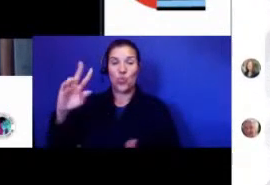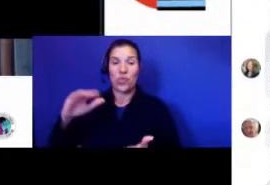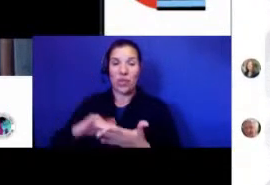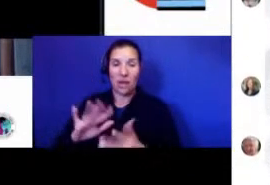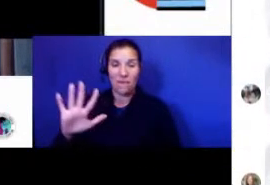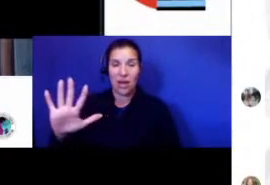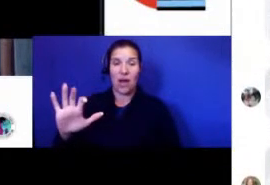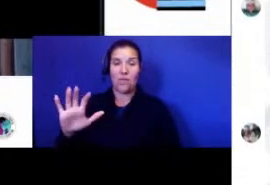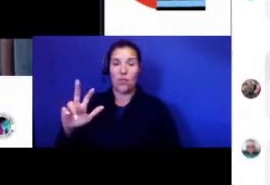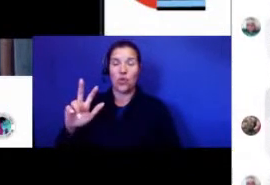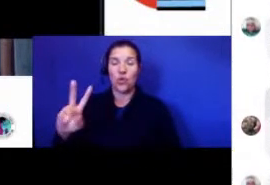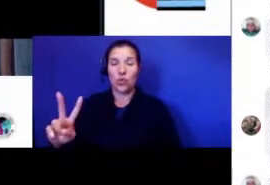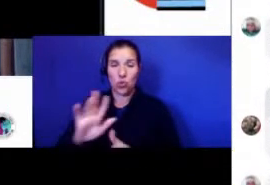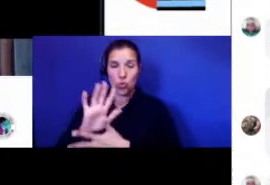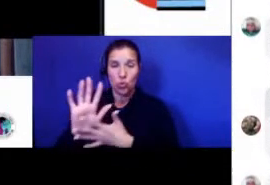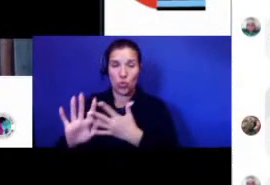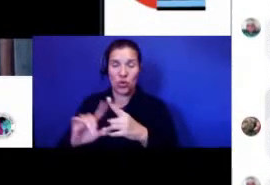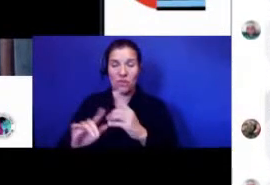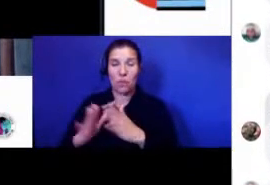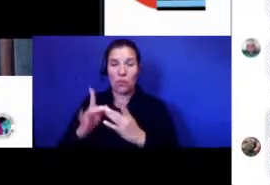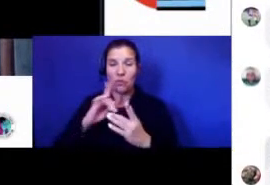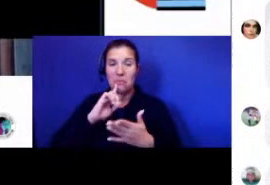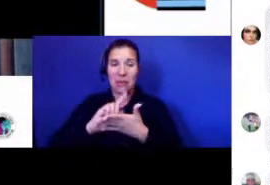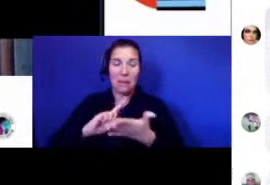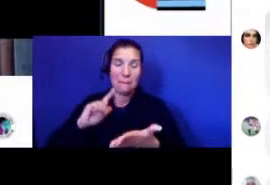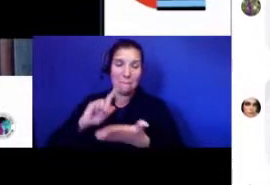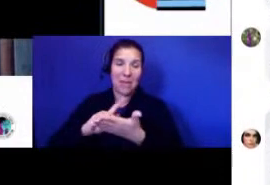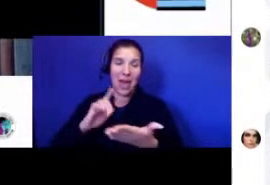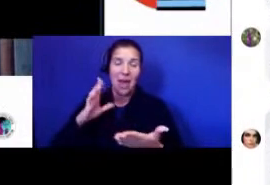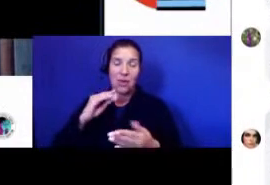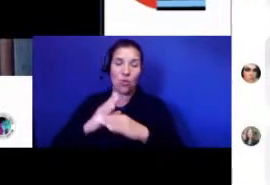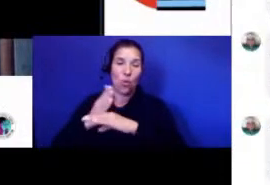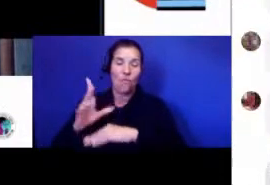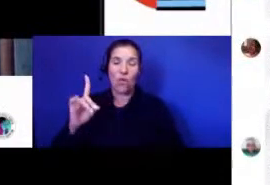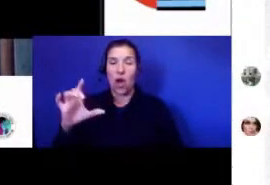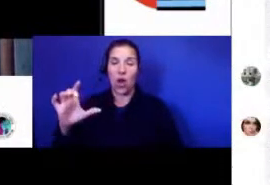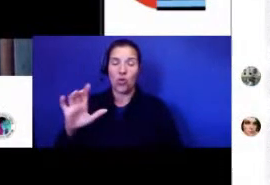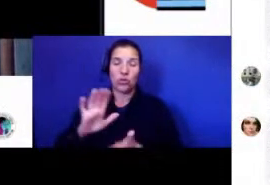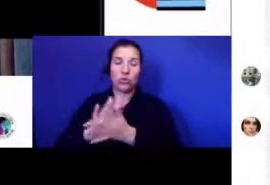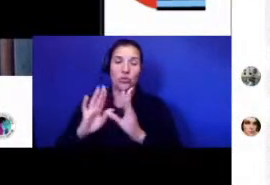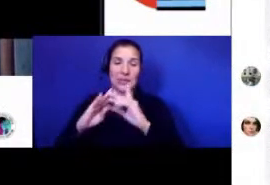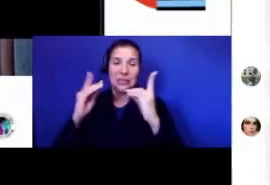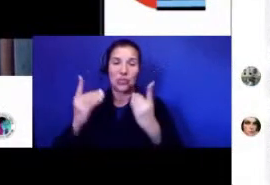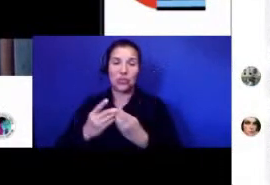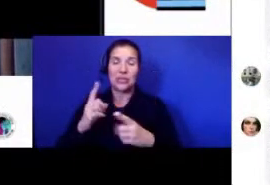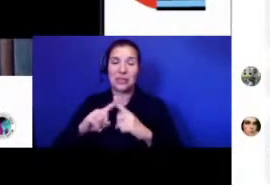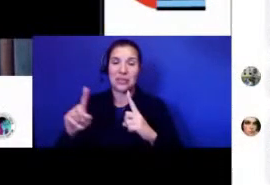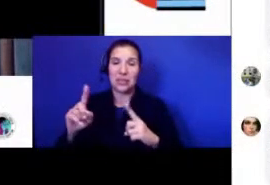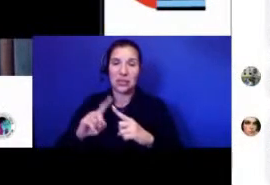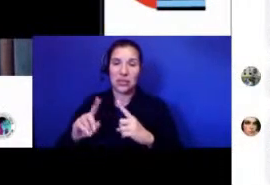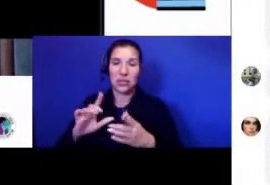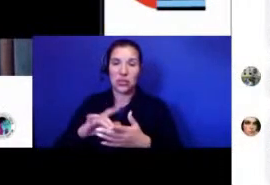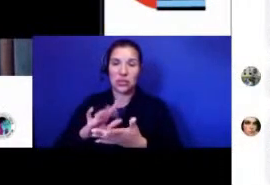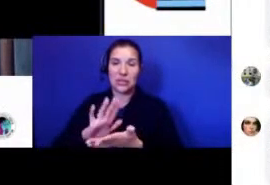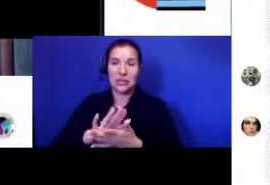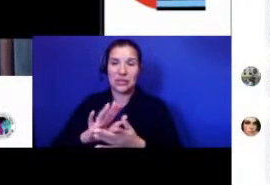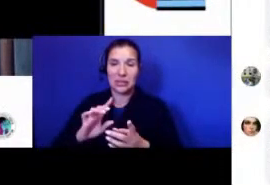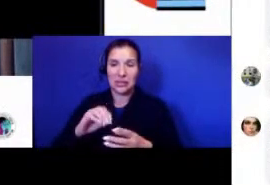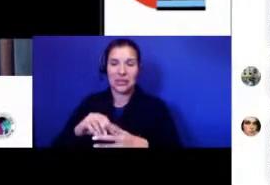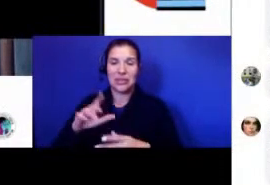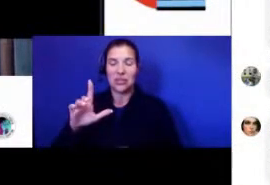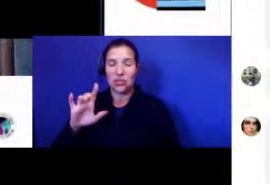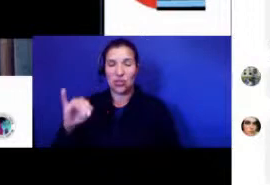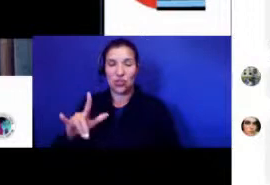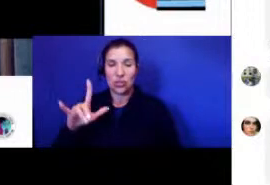2,532 instances of books being banned in over 100 school districts in 32 states between July